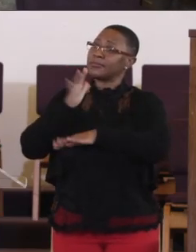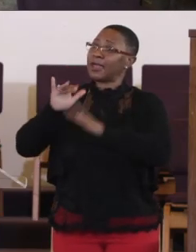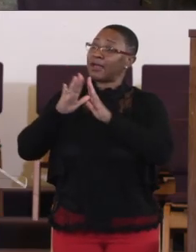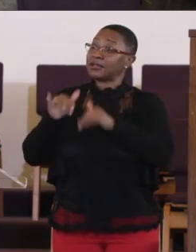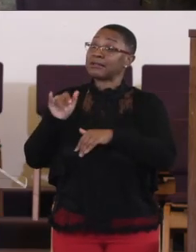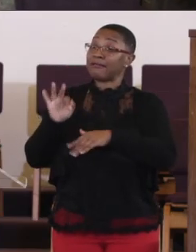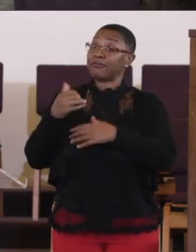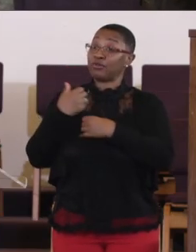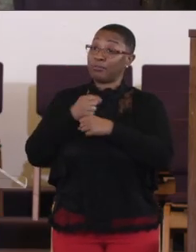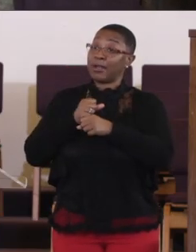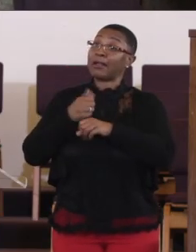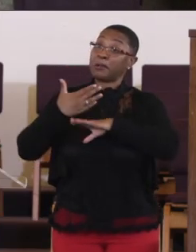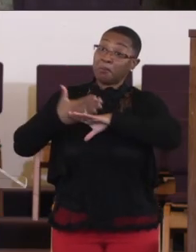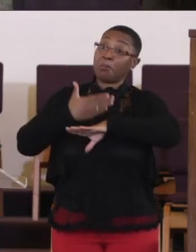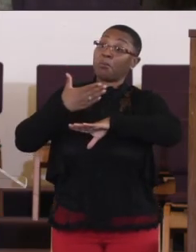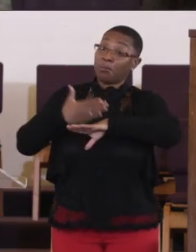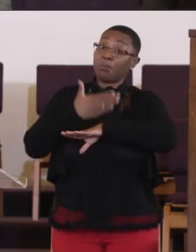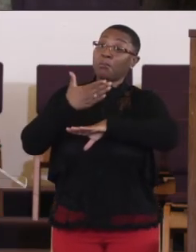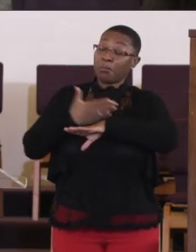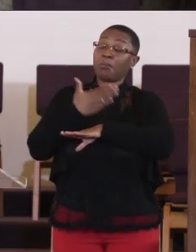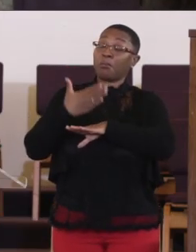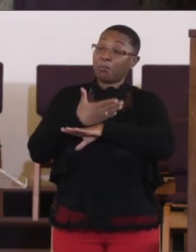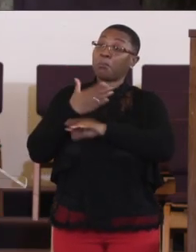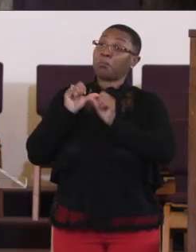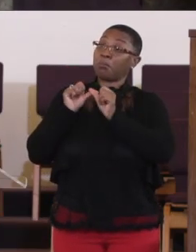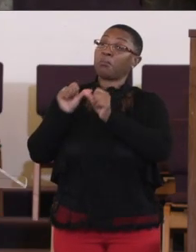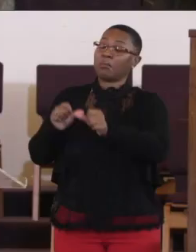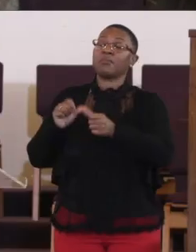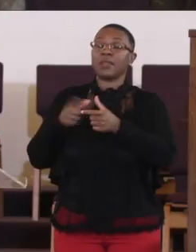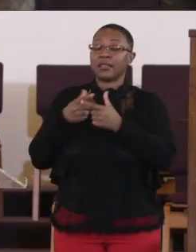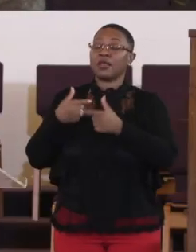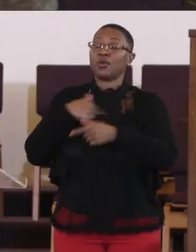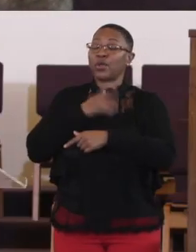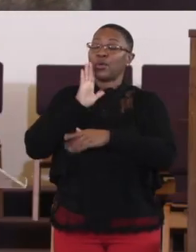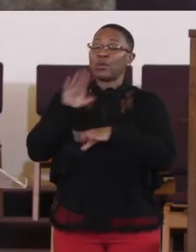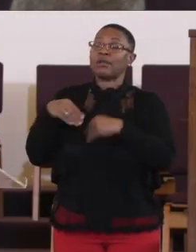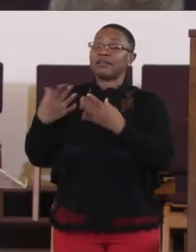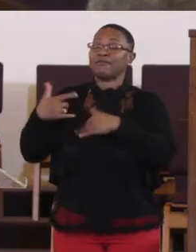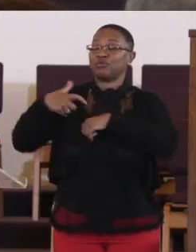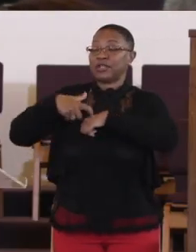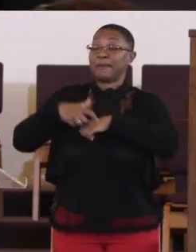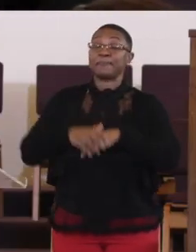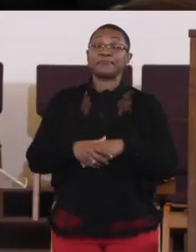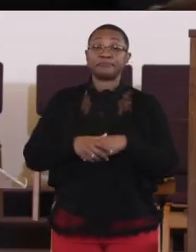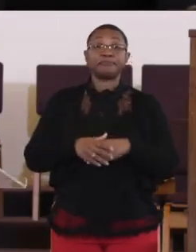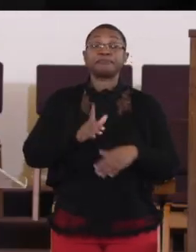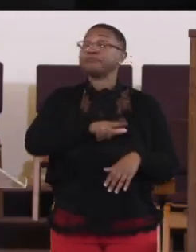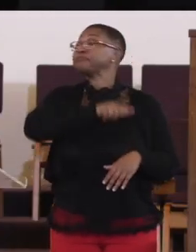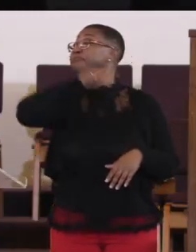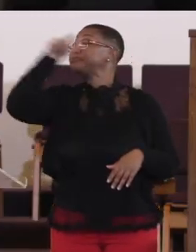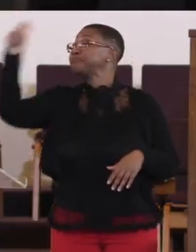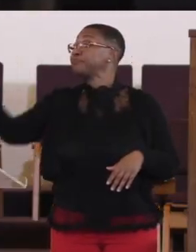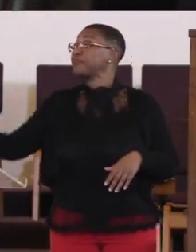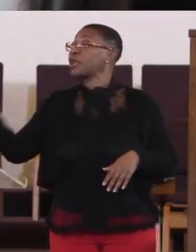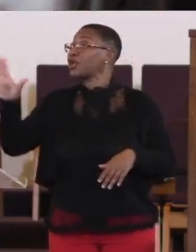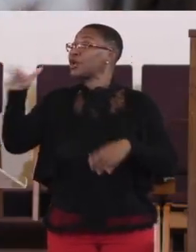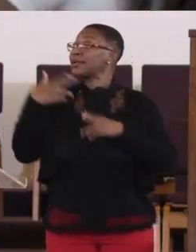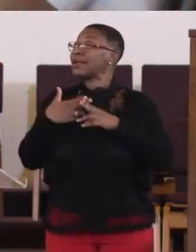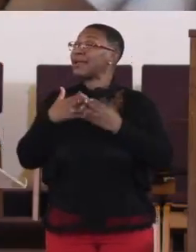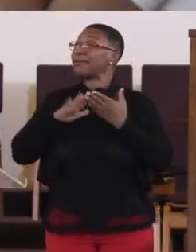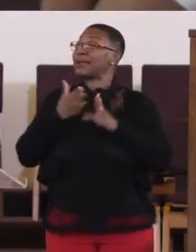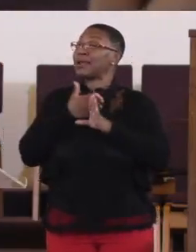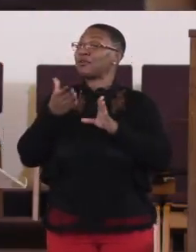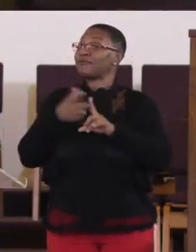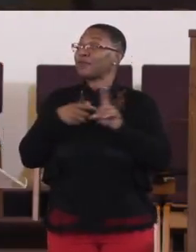making progress, we will continue to give you time. Okay, somebody over here, tell us your name, what neighborhood you're